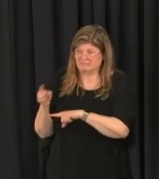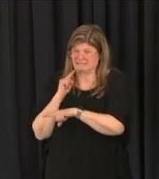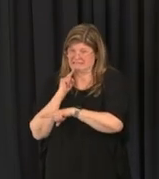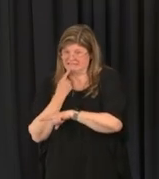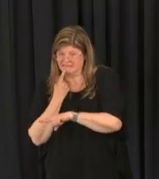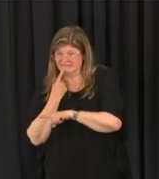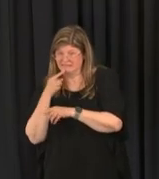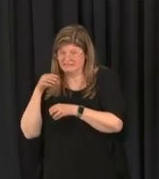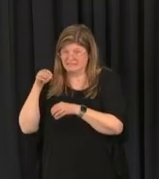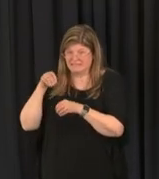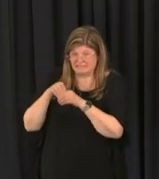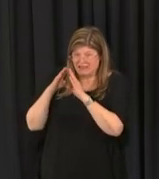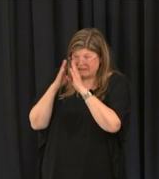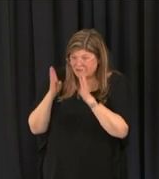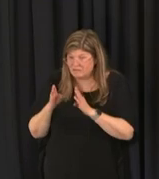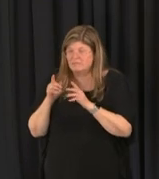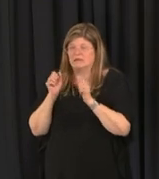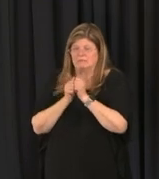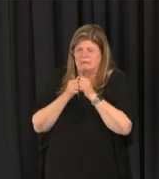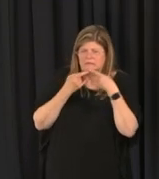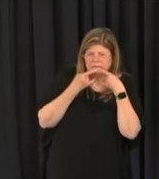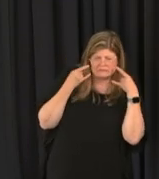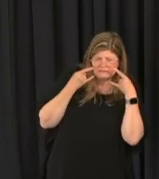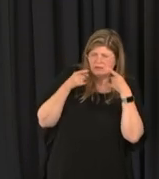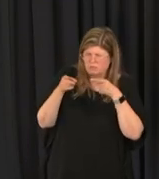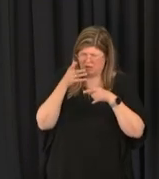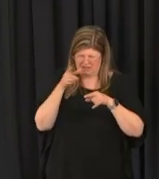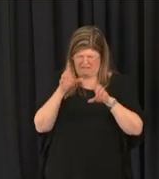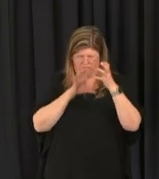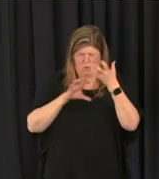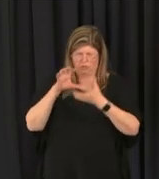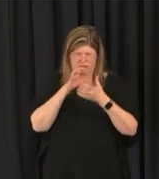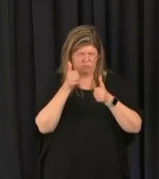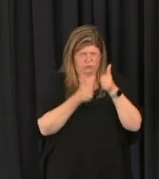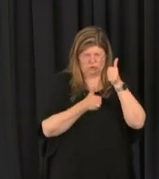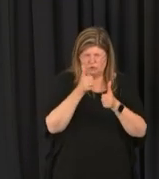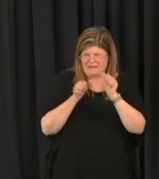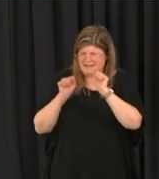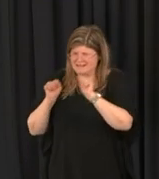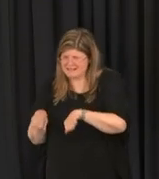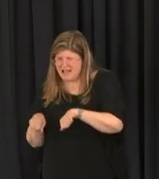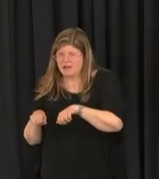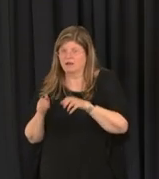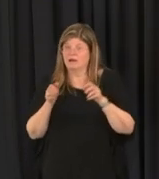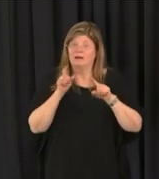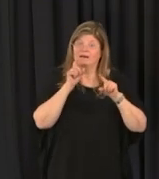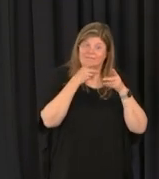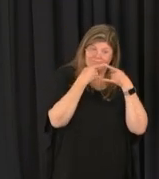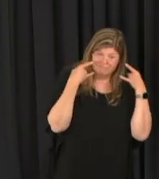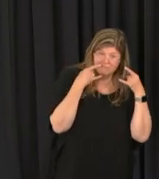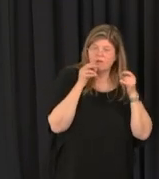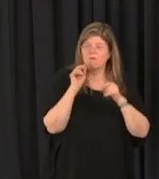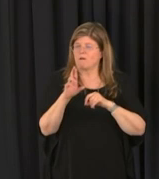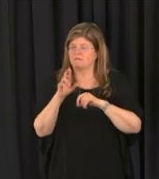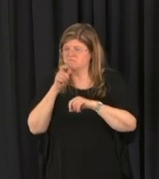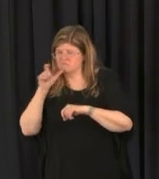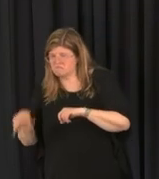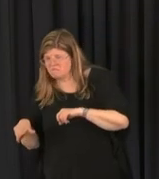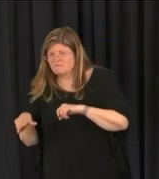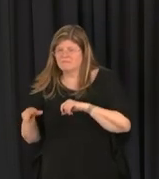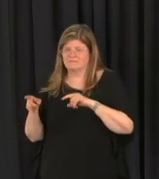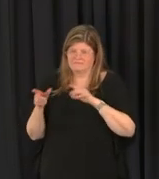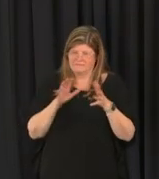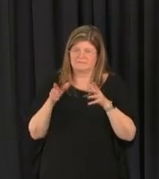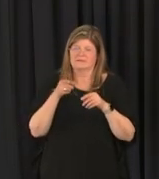COVID-19 indoors without wearing a mask or physical distancing. And then they also, and we've talked about this before, have